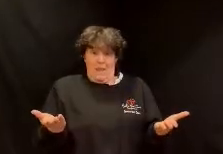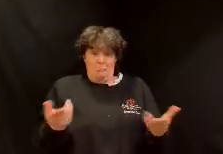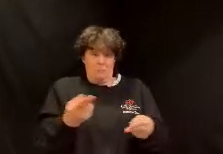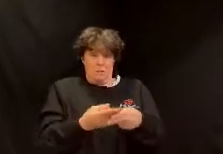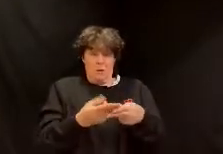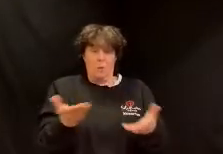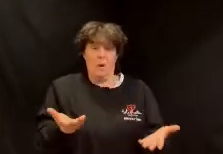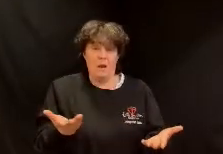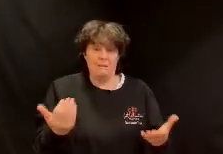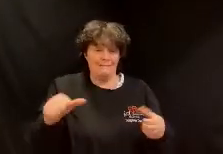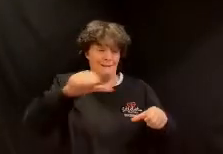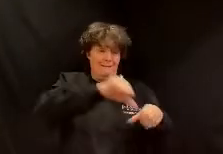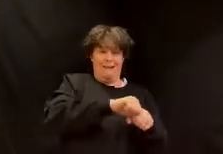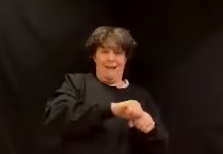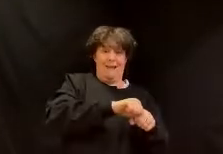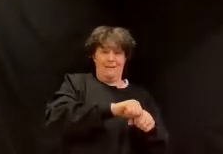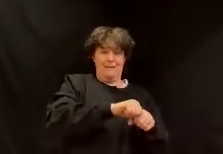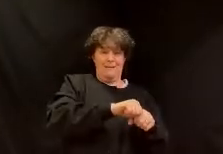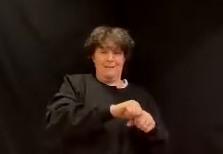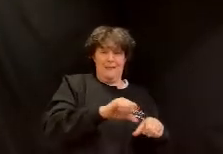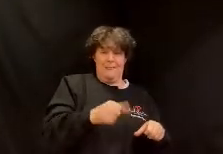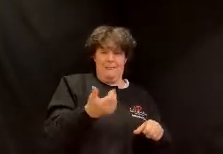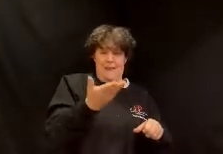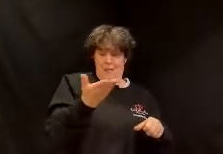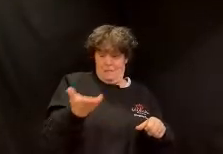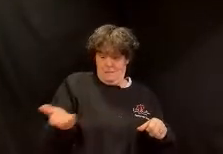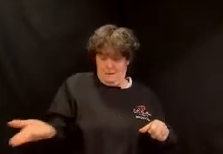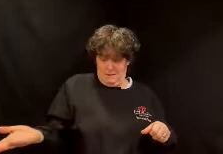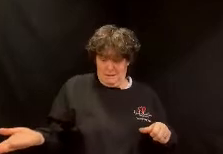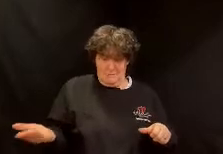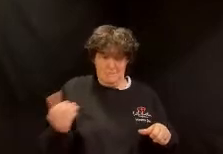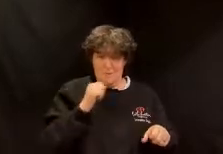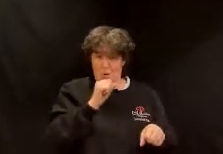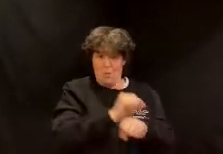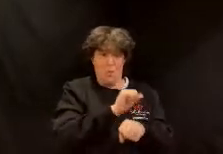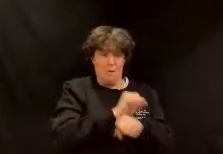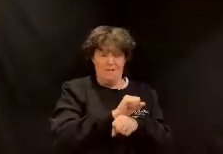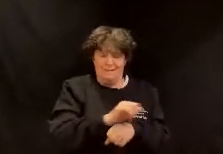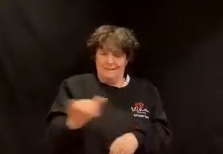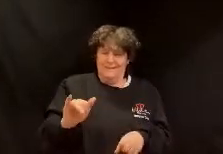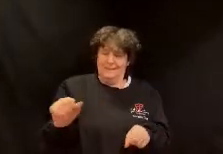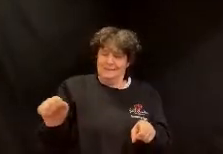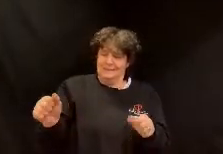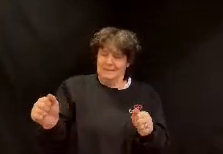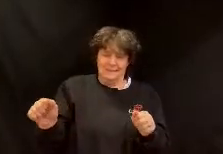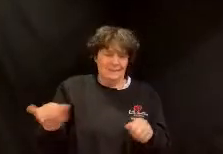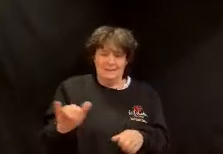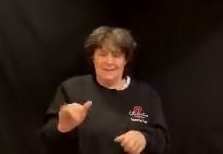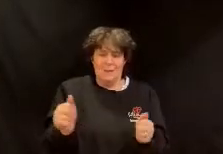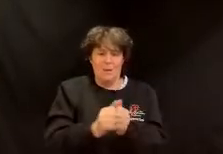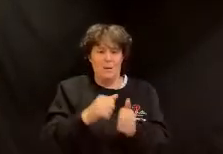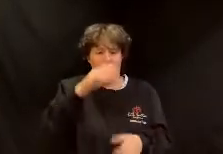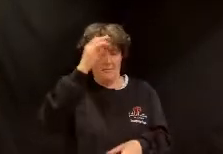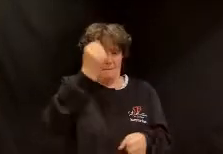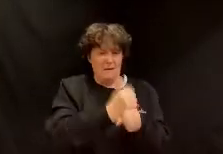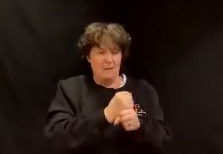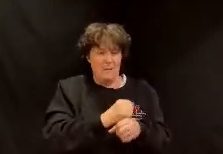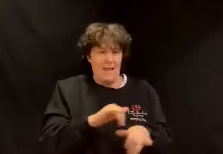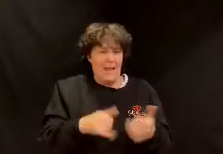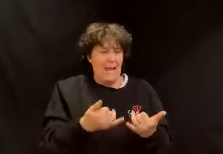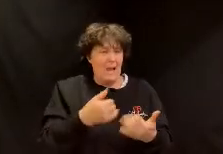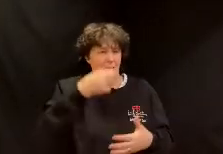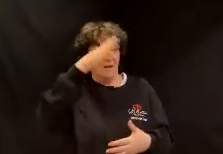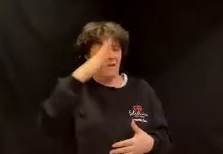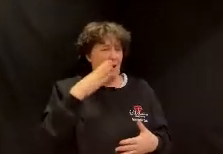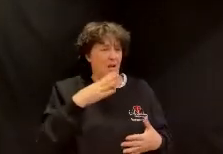none of the other stuff works. Isn't that amazing? It's the same thing with faith. I don't have to figure it out how God's going to unscramble the eggs and how he's